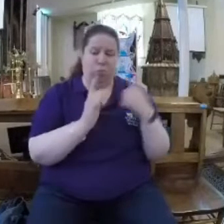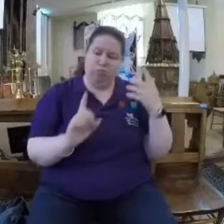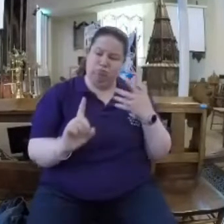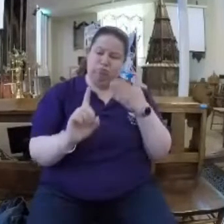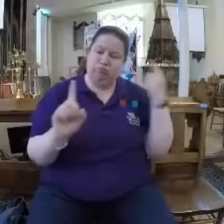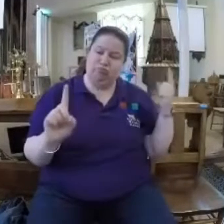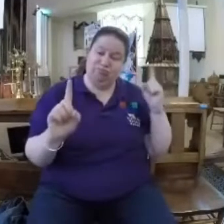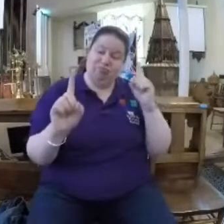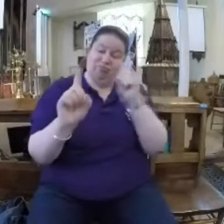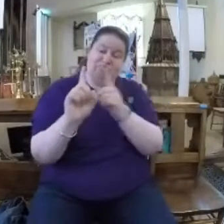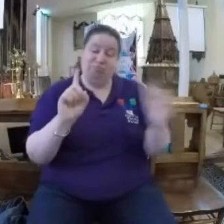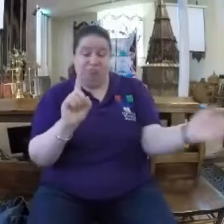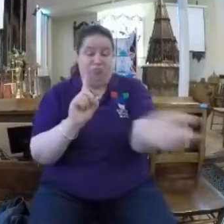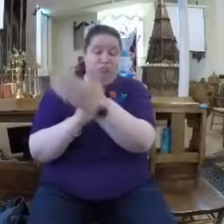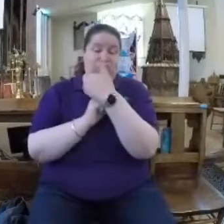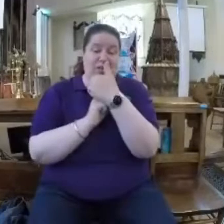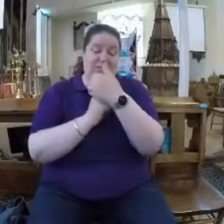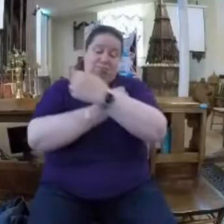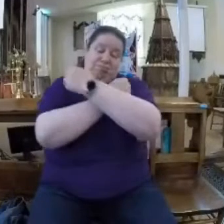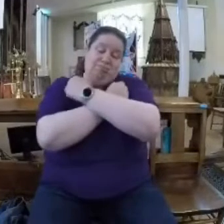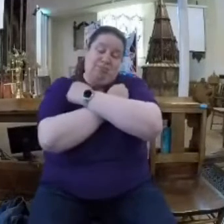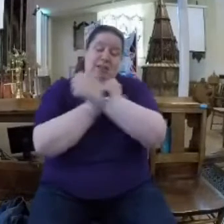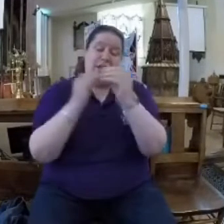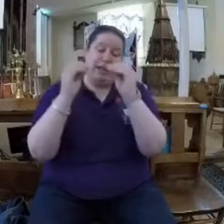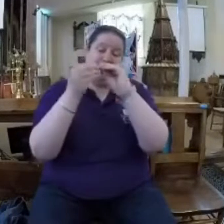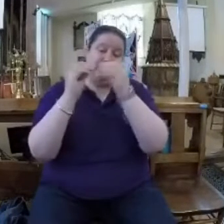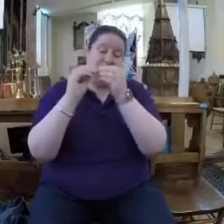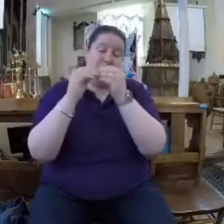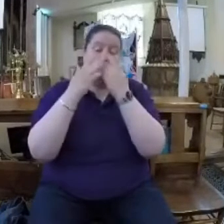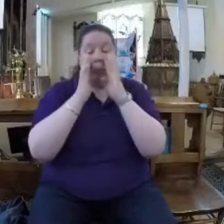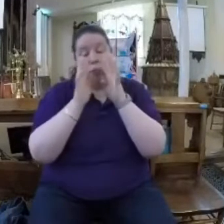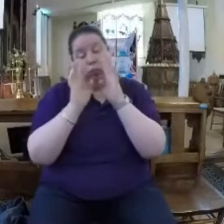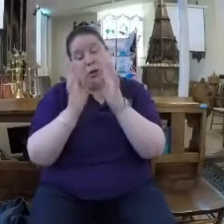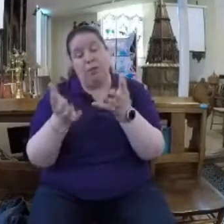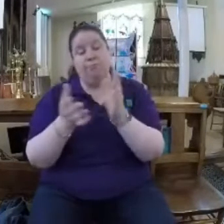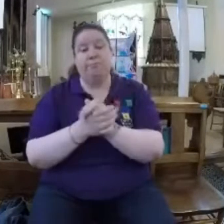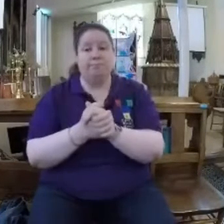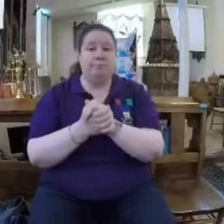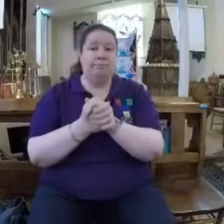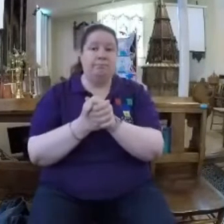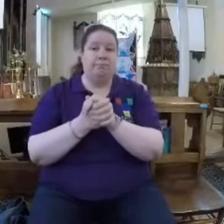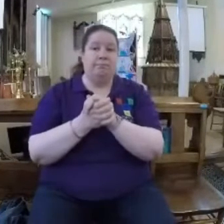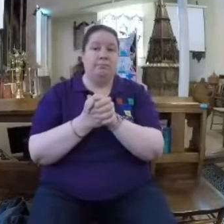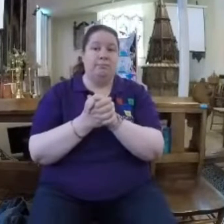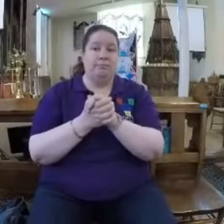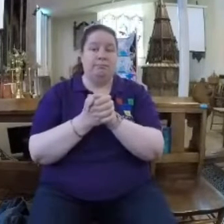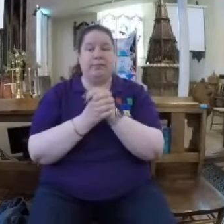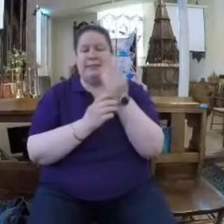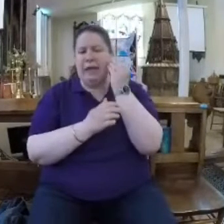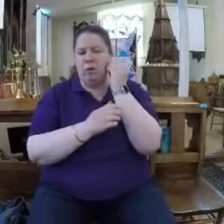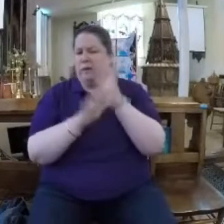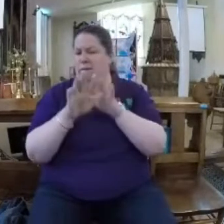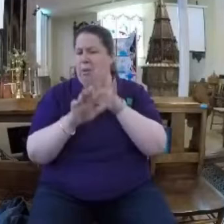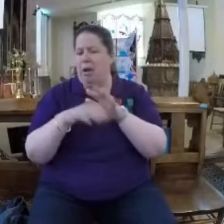embraced him. He threw his arms around his neck and kissed him, and they wept." Sounds an awful lot like that line where